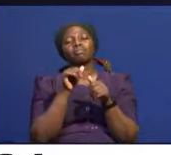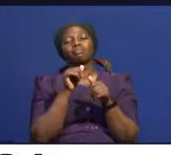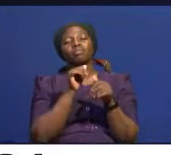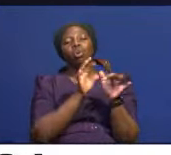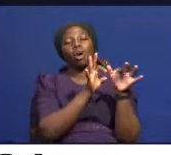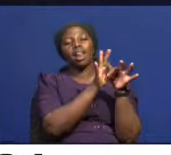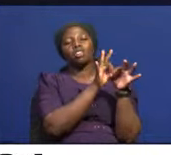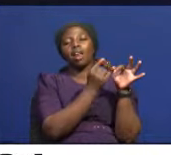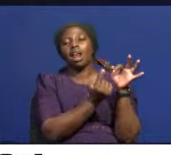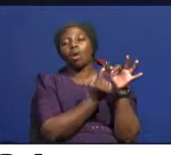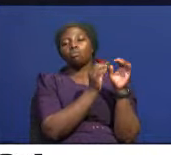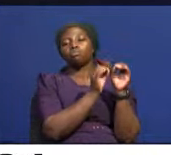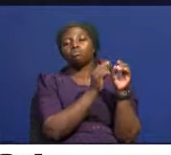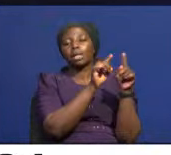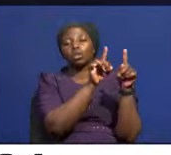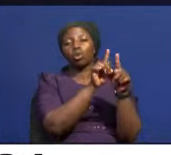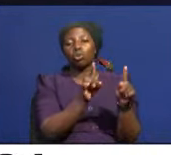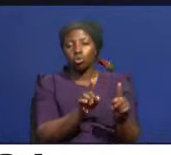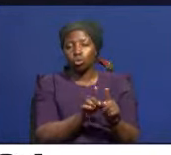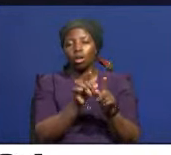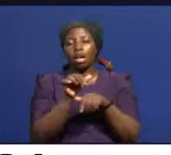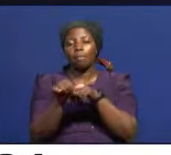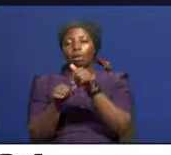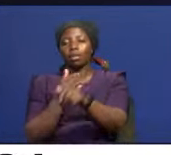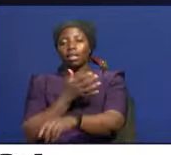is not only about connectivity, but also about